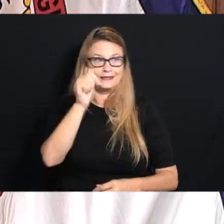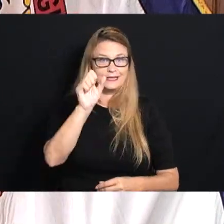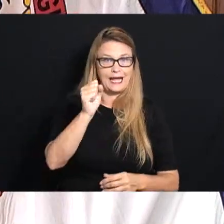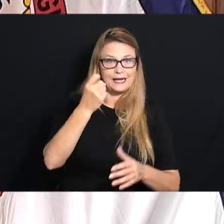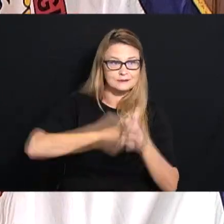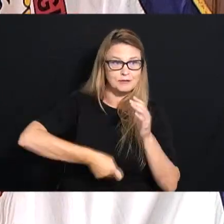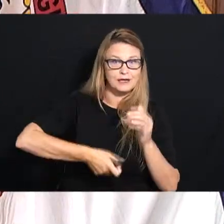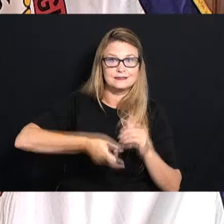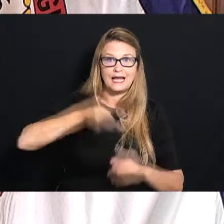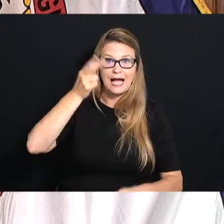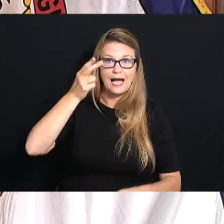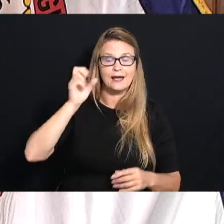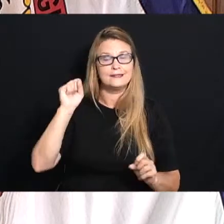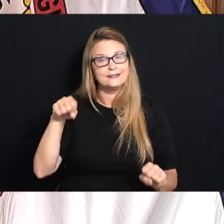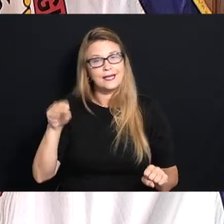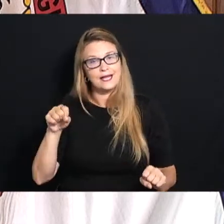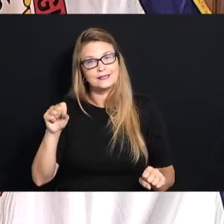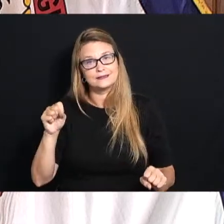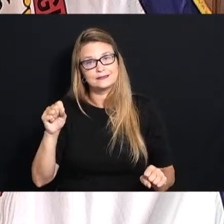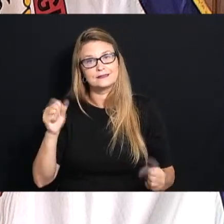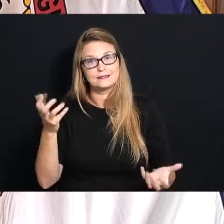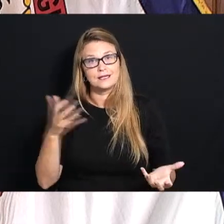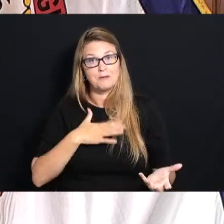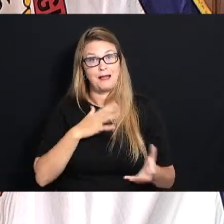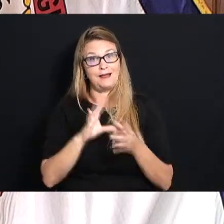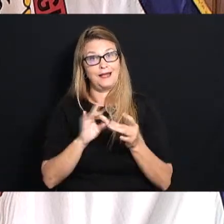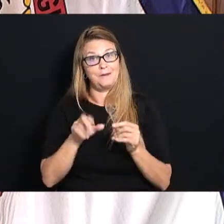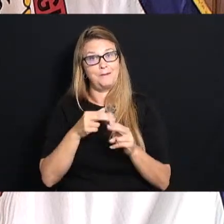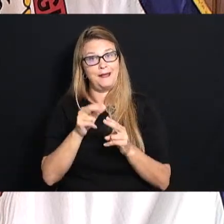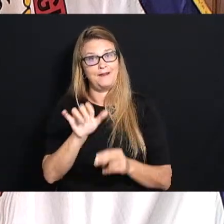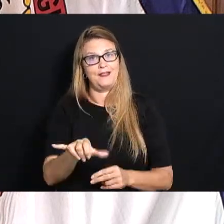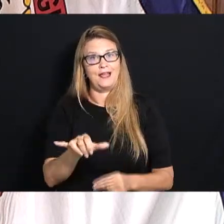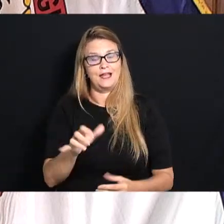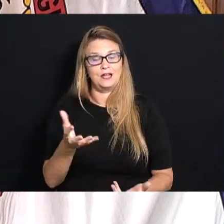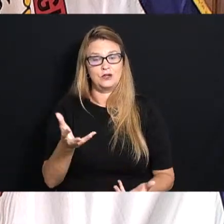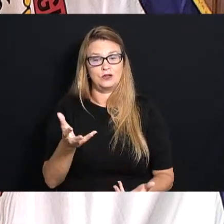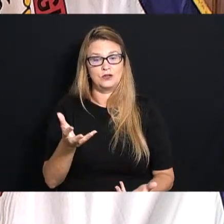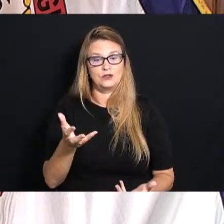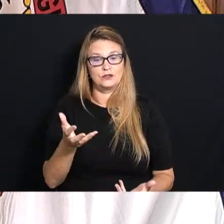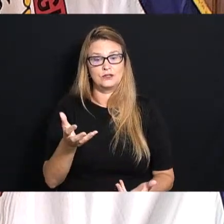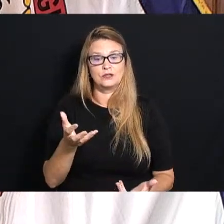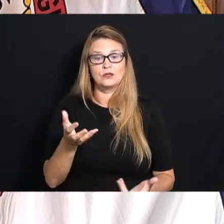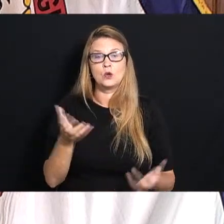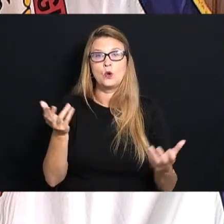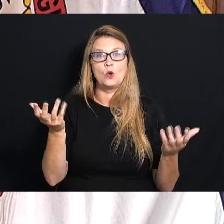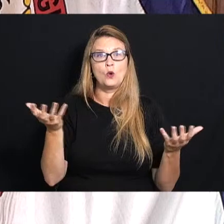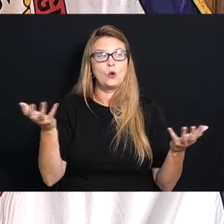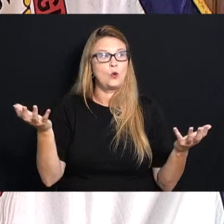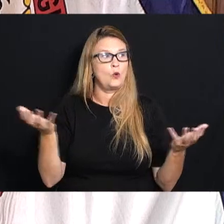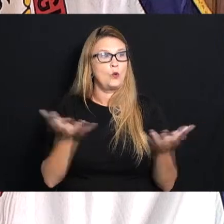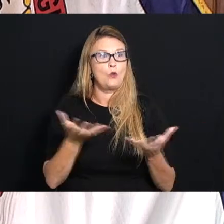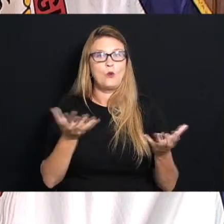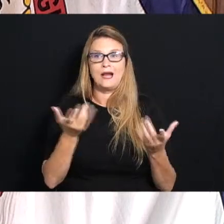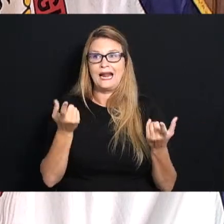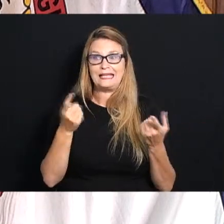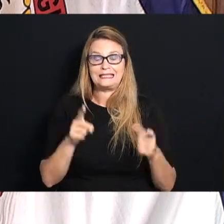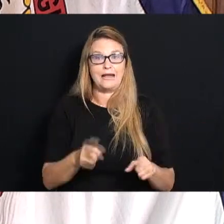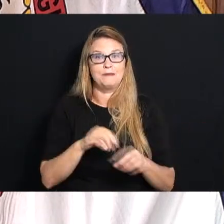would say to you, Stephen, what have metallurgical prices done in the last 60